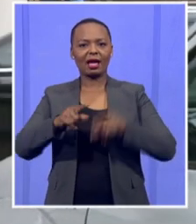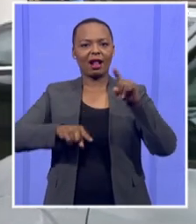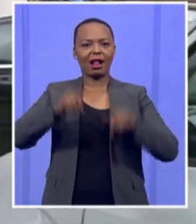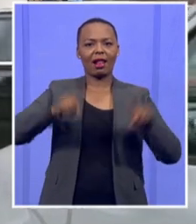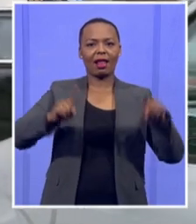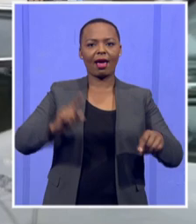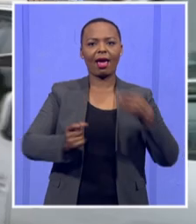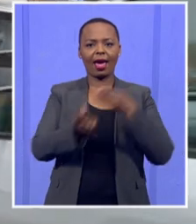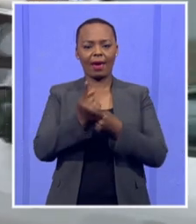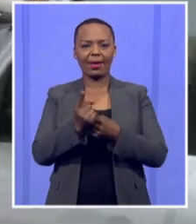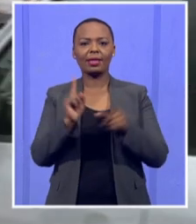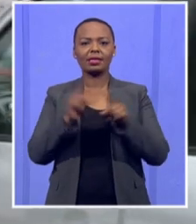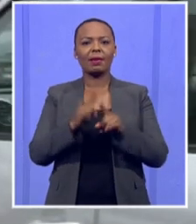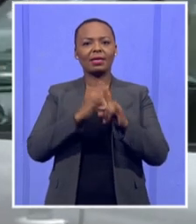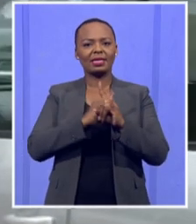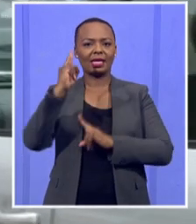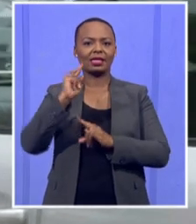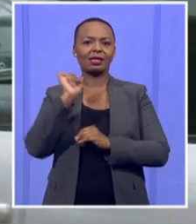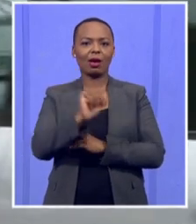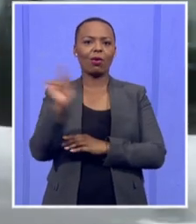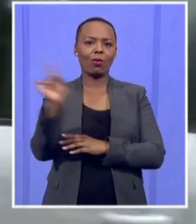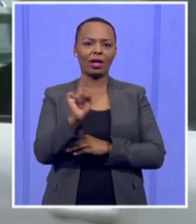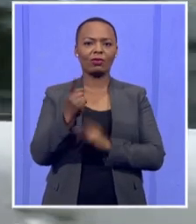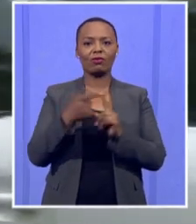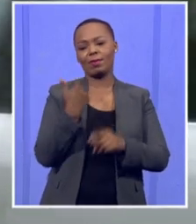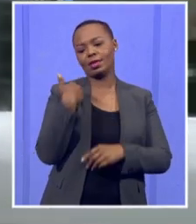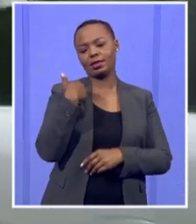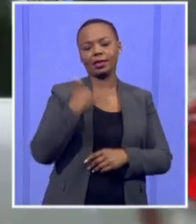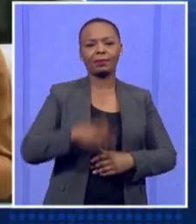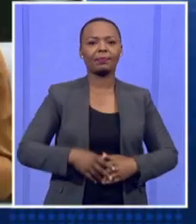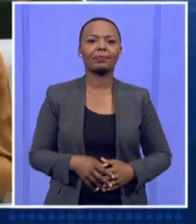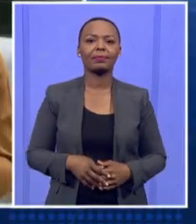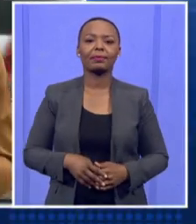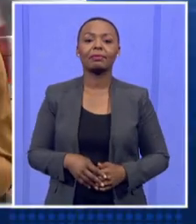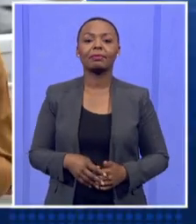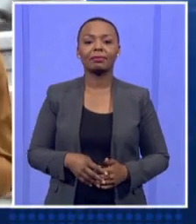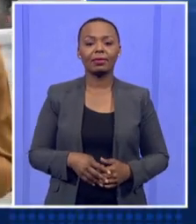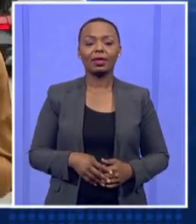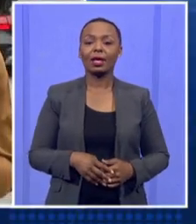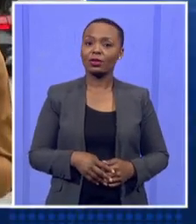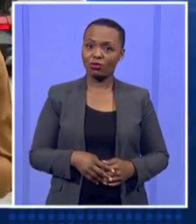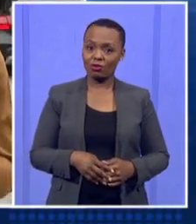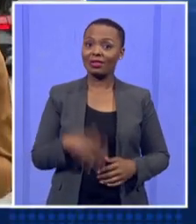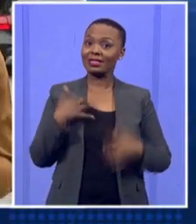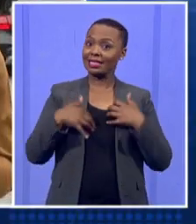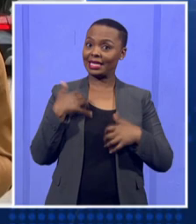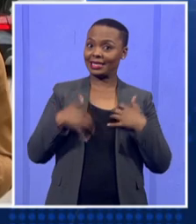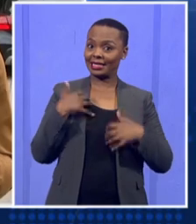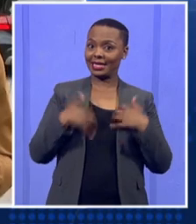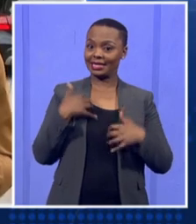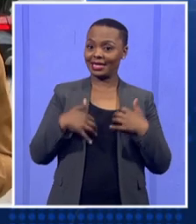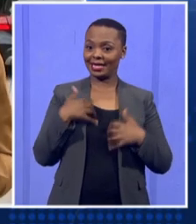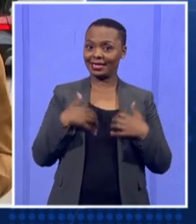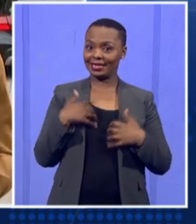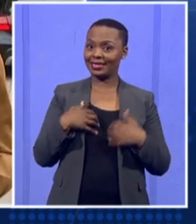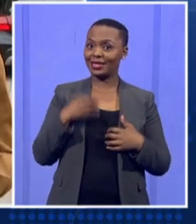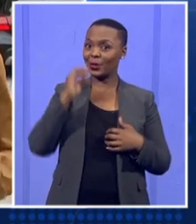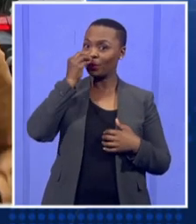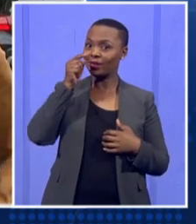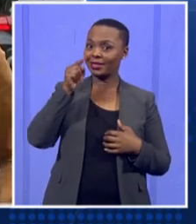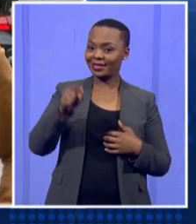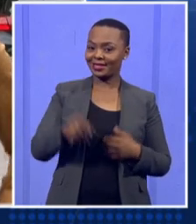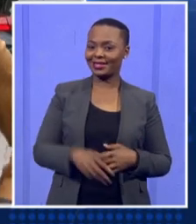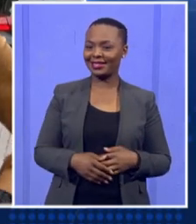and also the successes that they have done since yesterday. Tumelo, I'm not going to lie, I'm so excited by this development. It's as if I